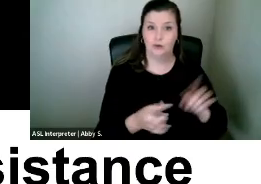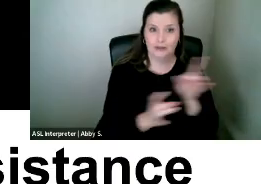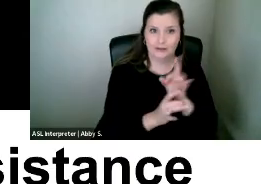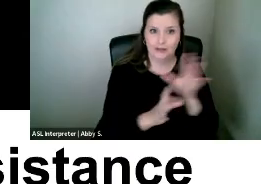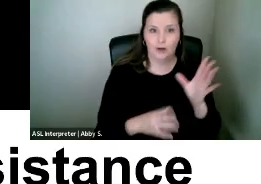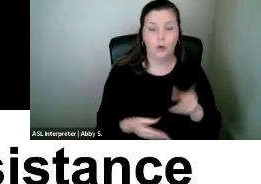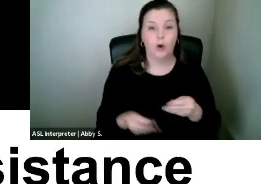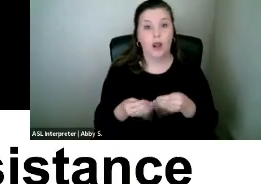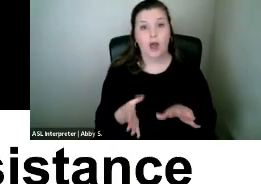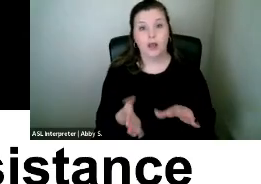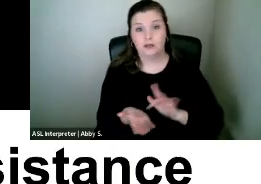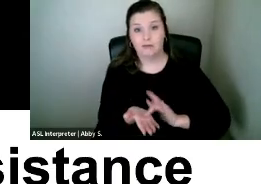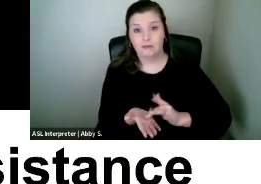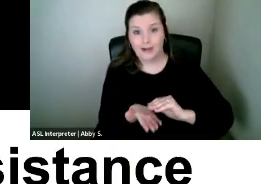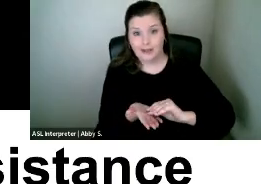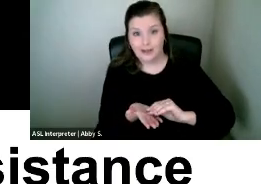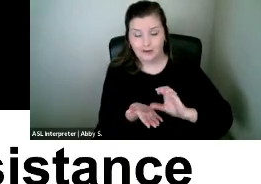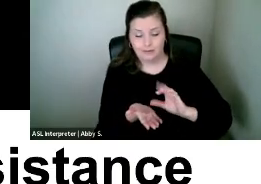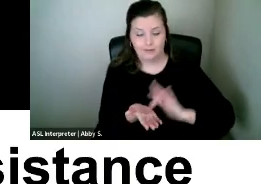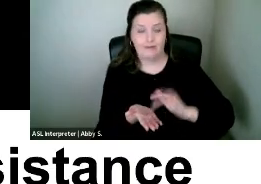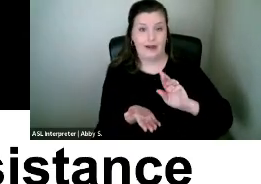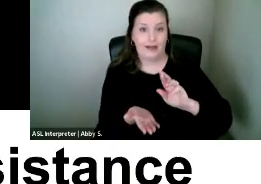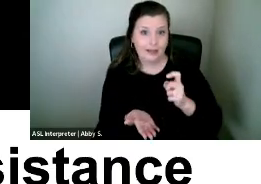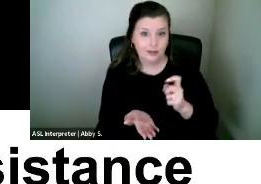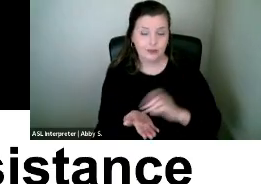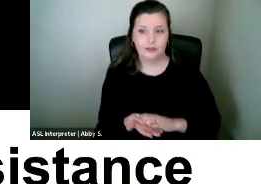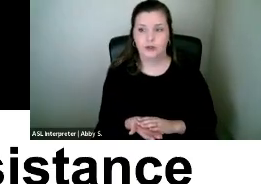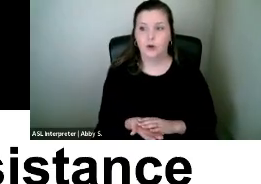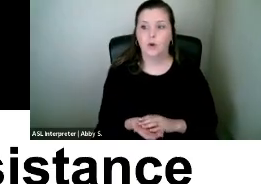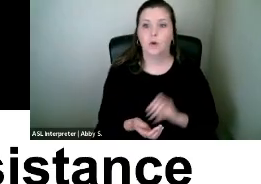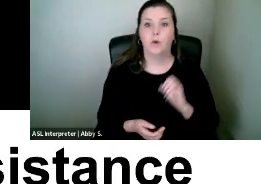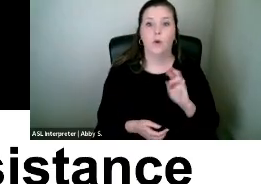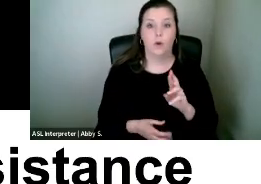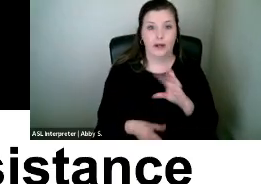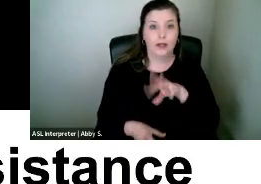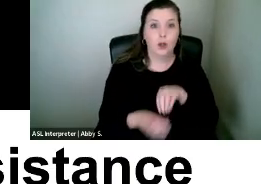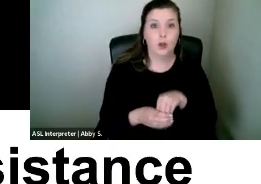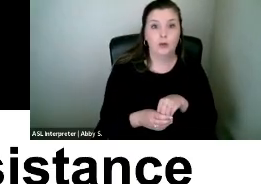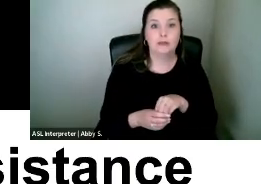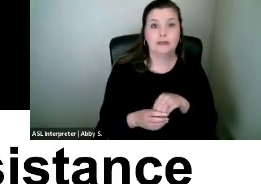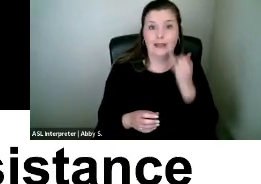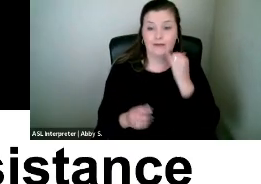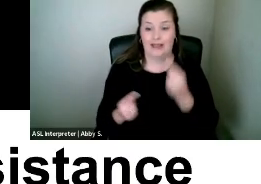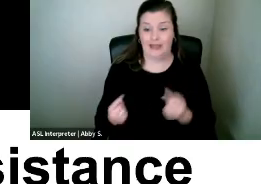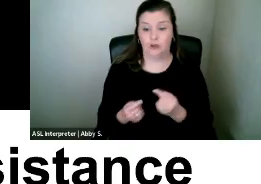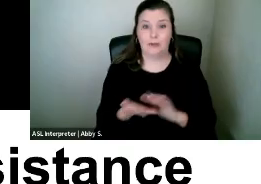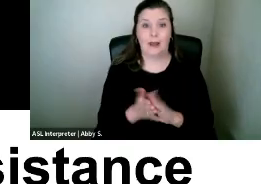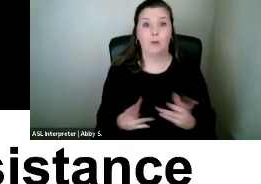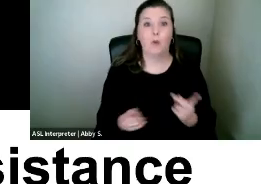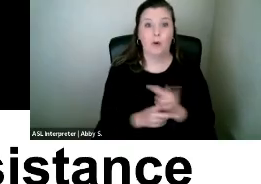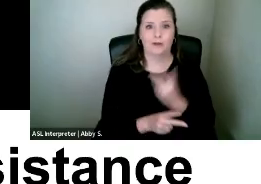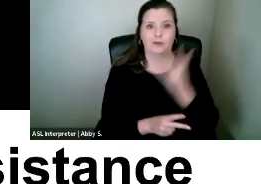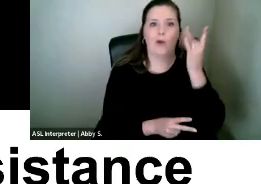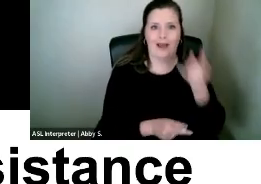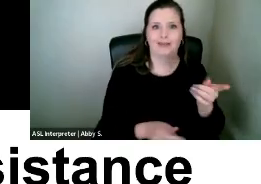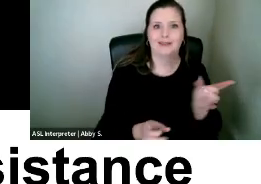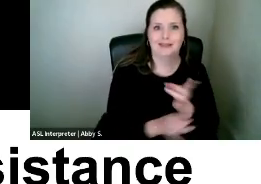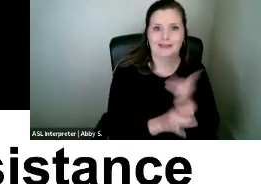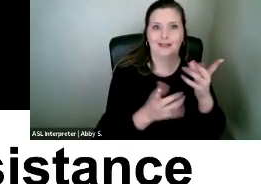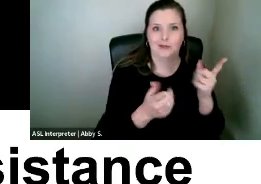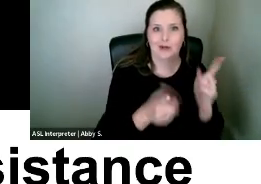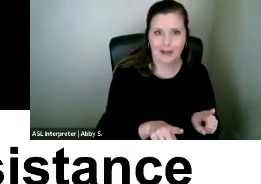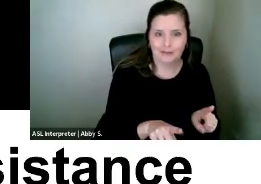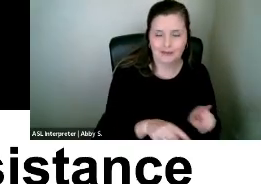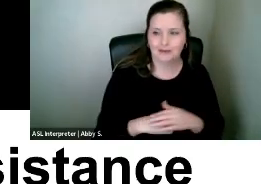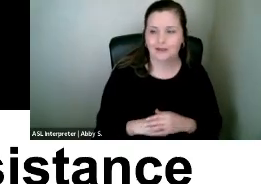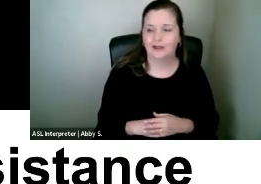includes pre-existing injuries that were aggravated by a disaster. It also may